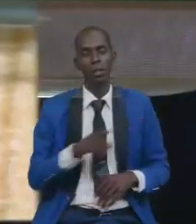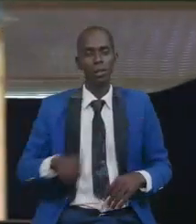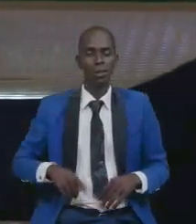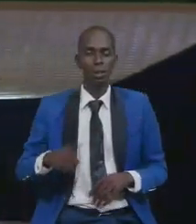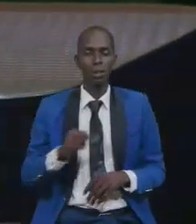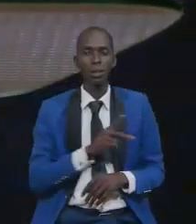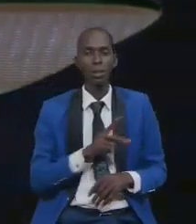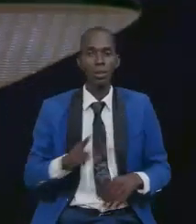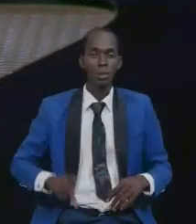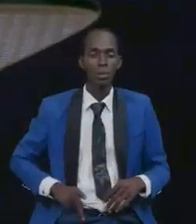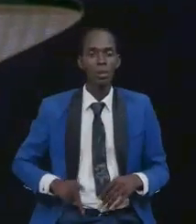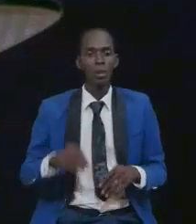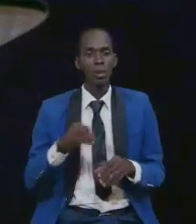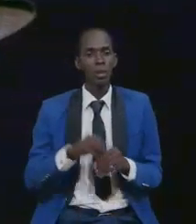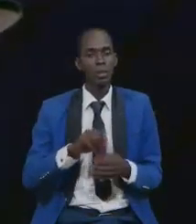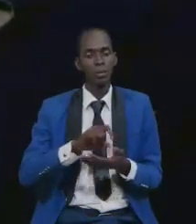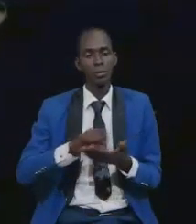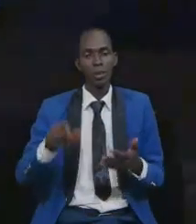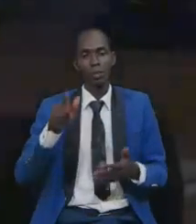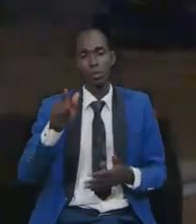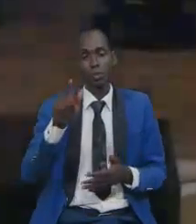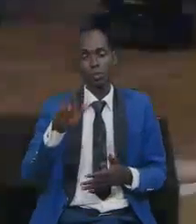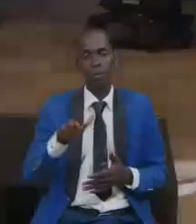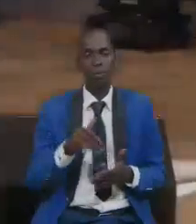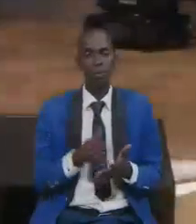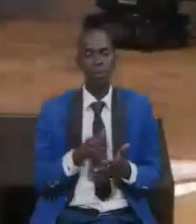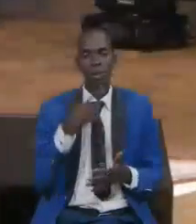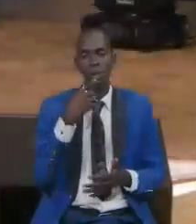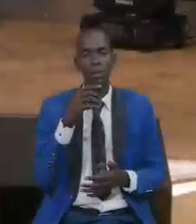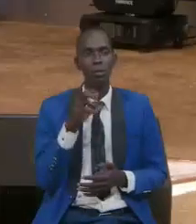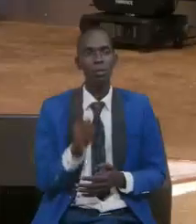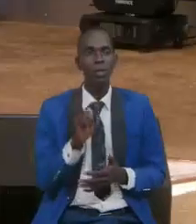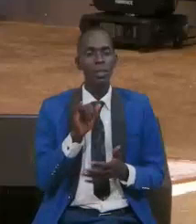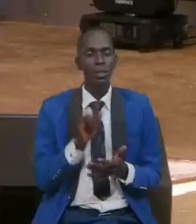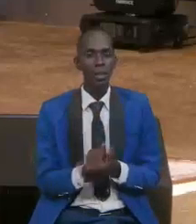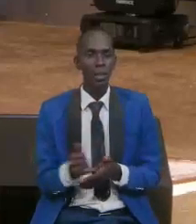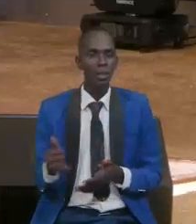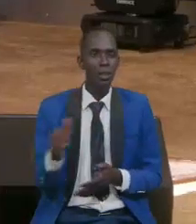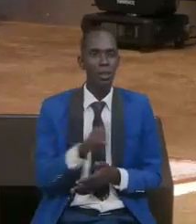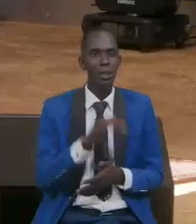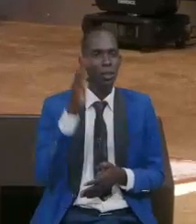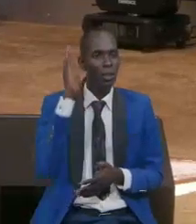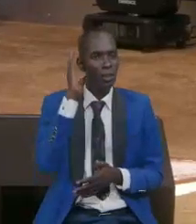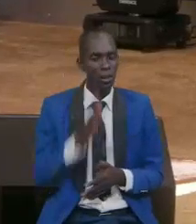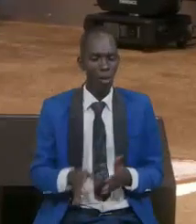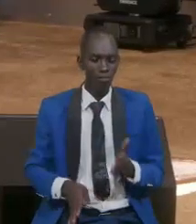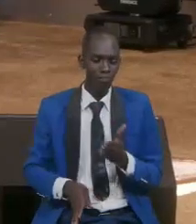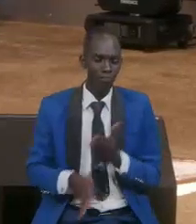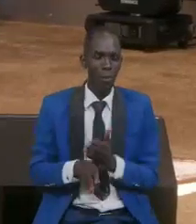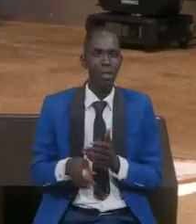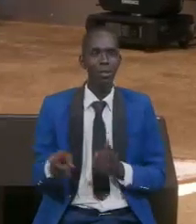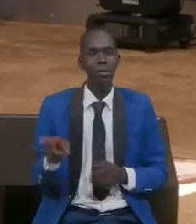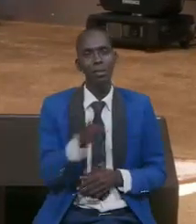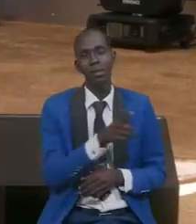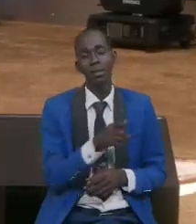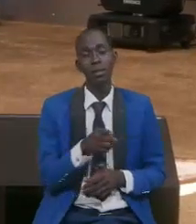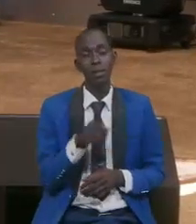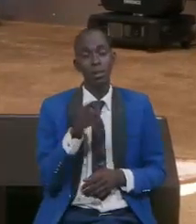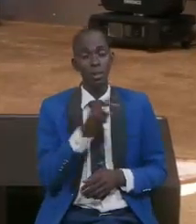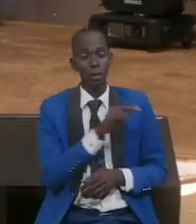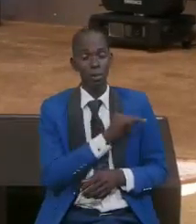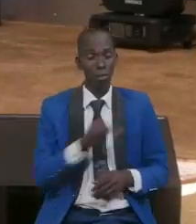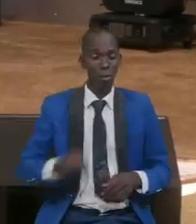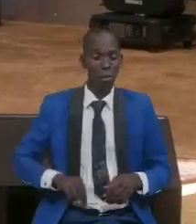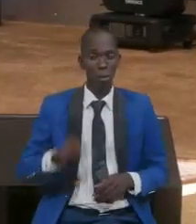king. And then in verse 25, it says that they shall drive thee, Nebuchadnezzar, from